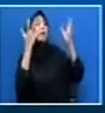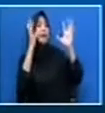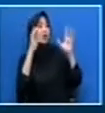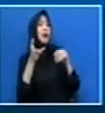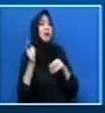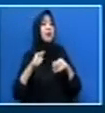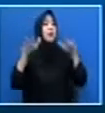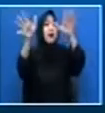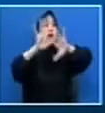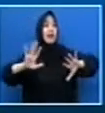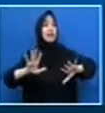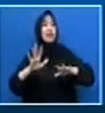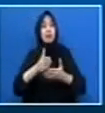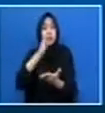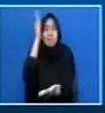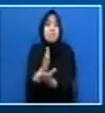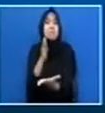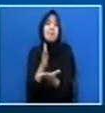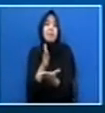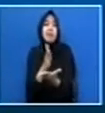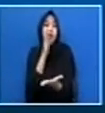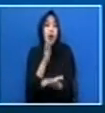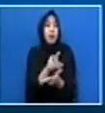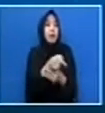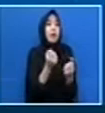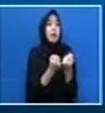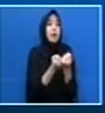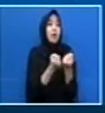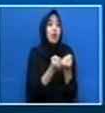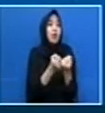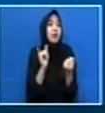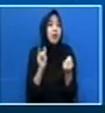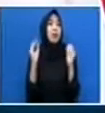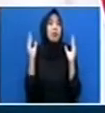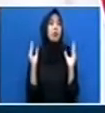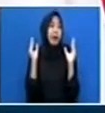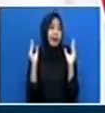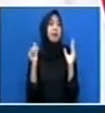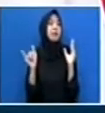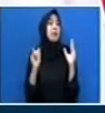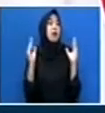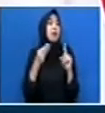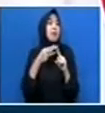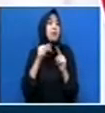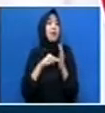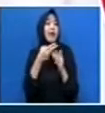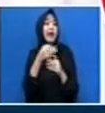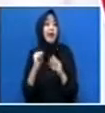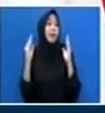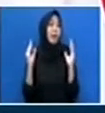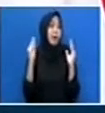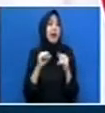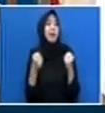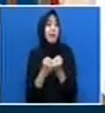ASEAN took such a firm and clear position. And we know that with Brunei as chair, there is follow-up